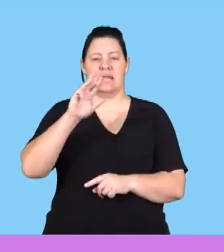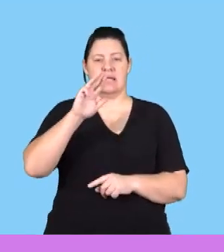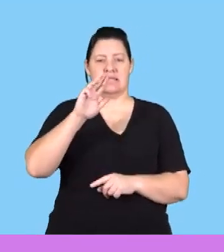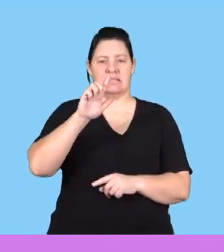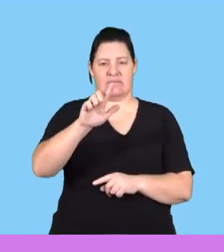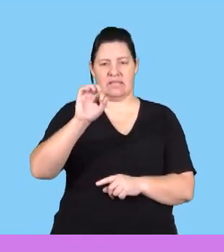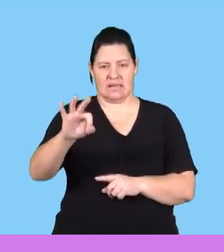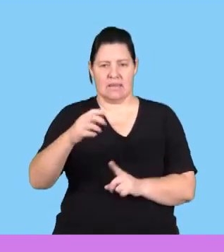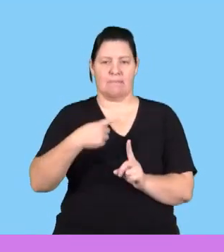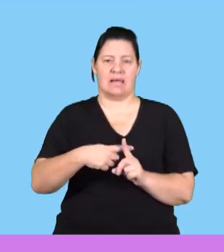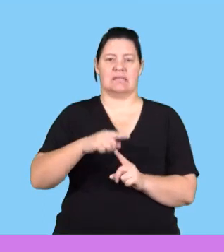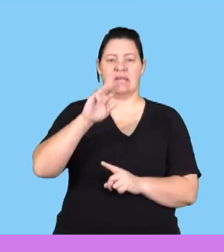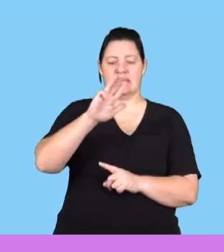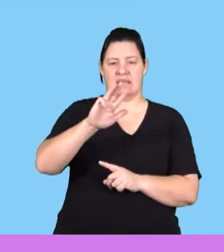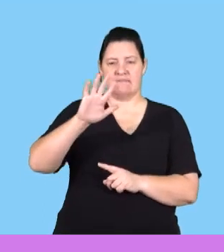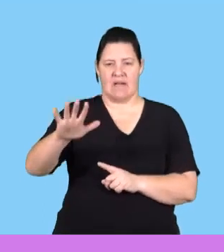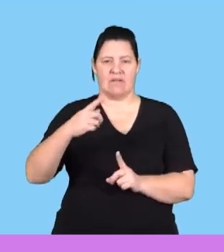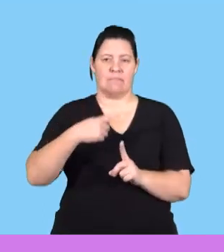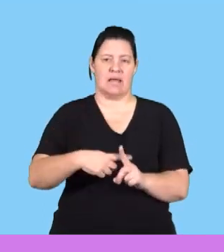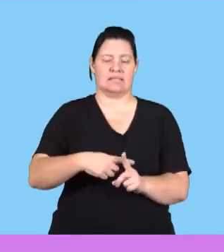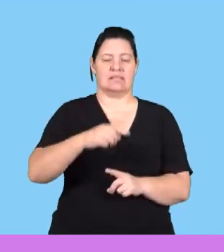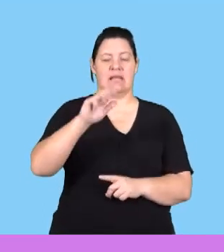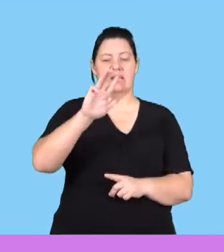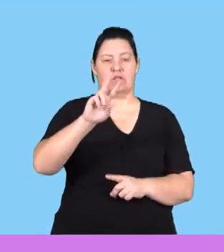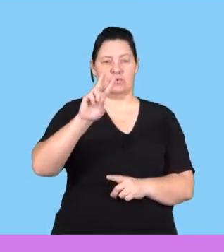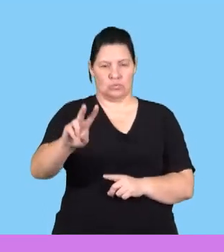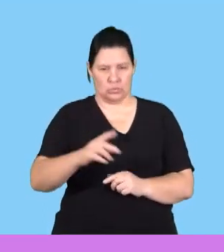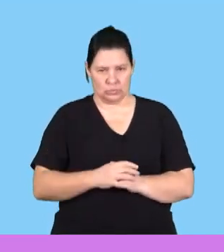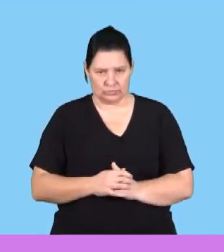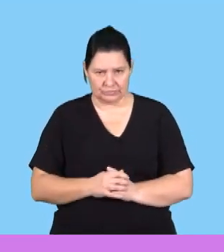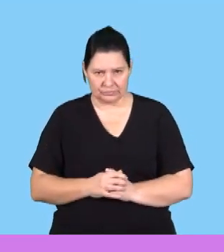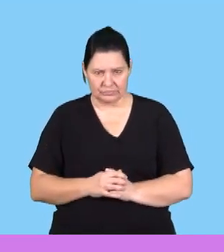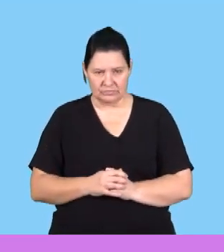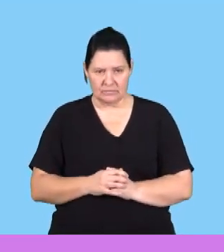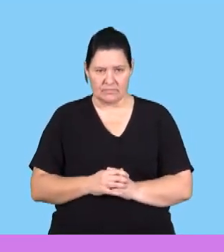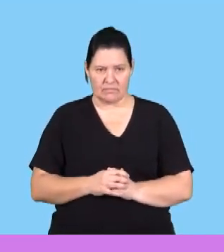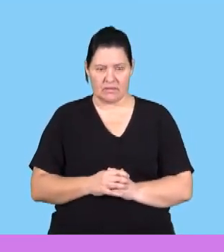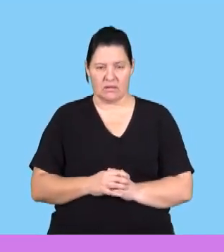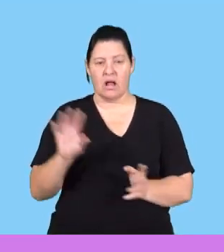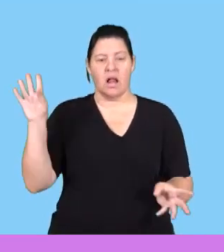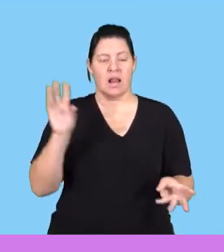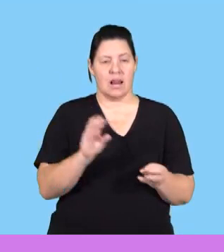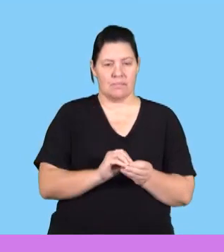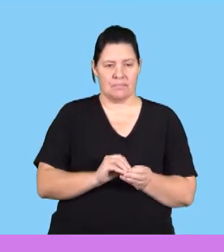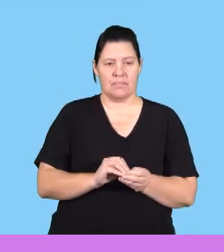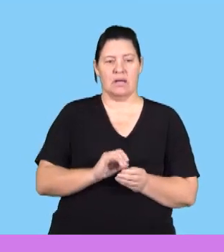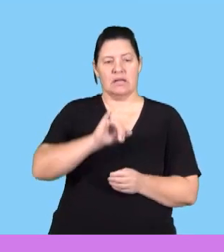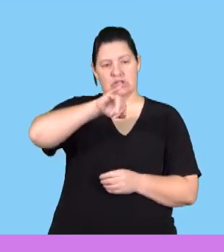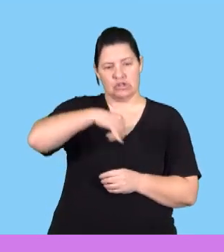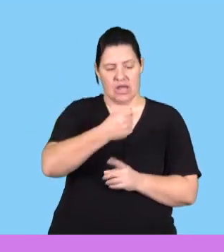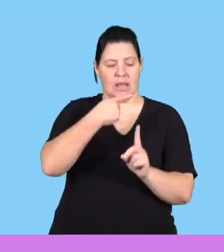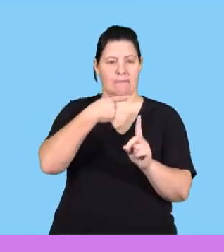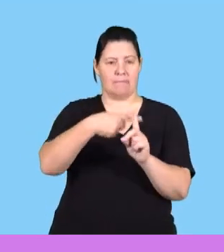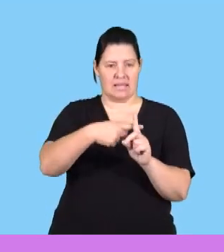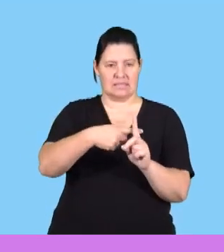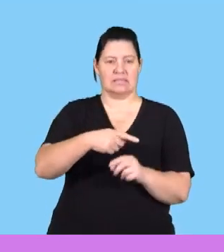plus 97 plus 73 plus 95 plus 92. That will give me a total, so